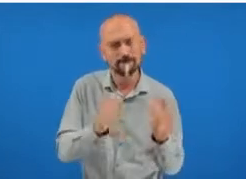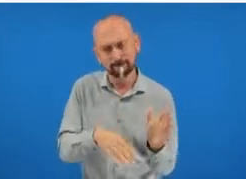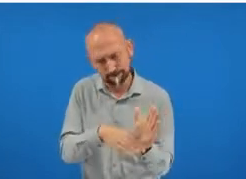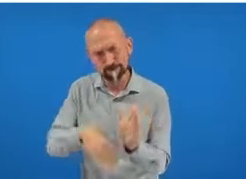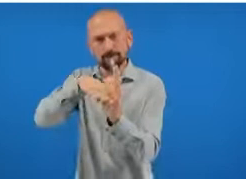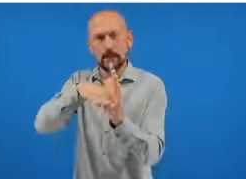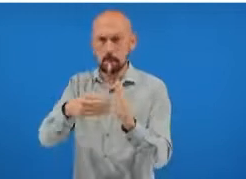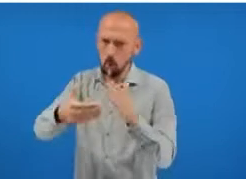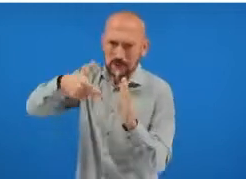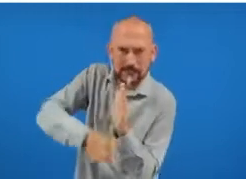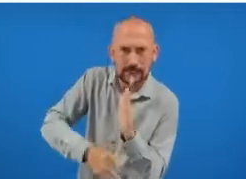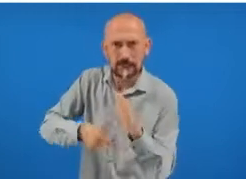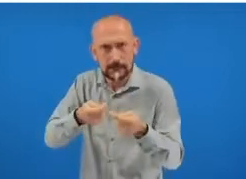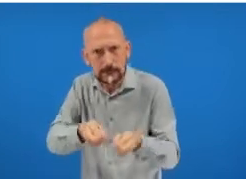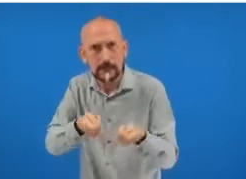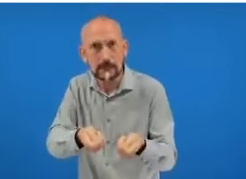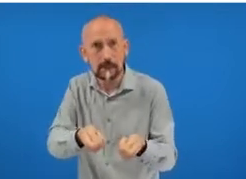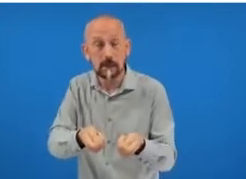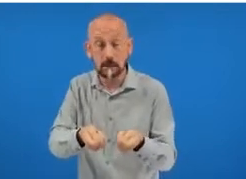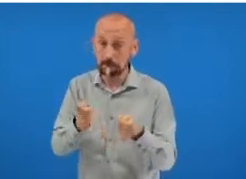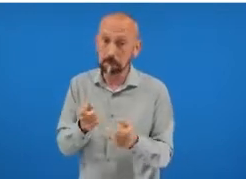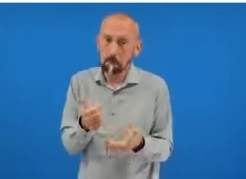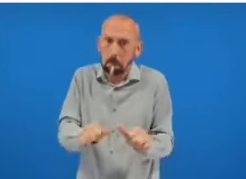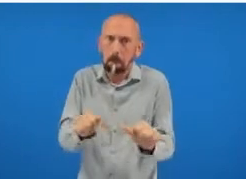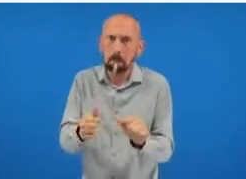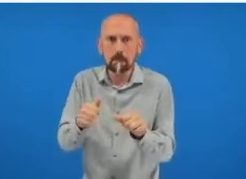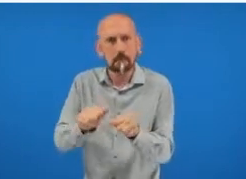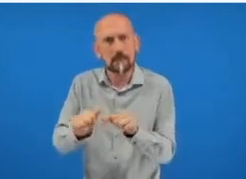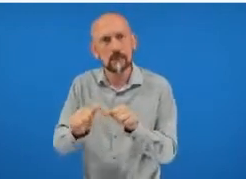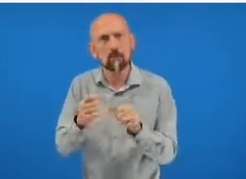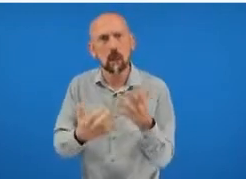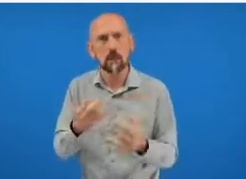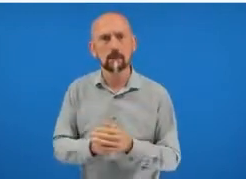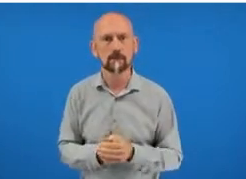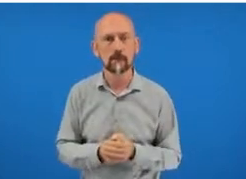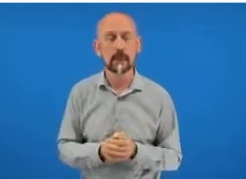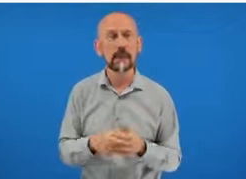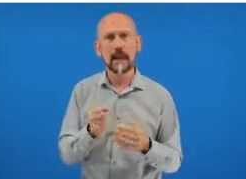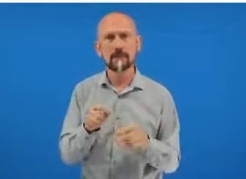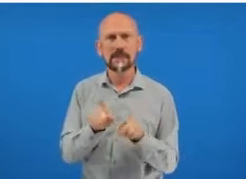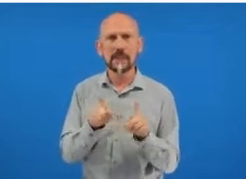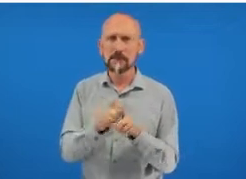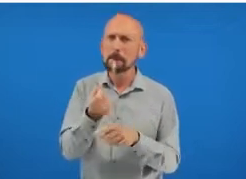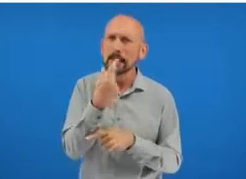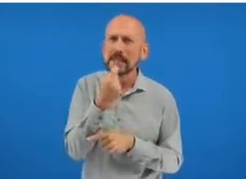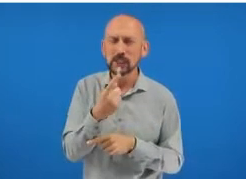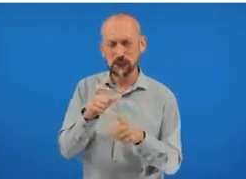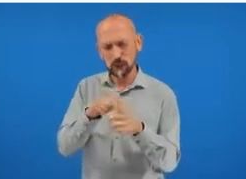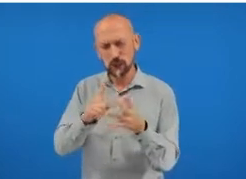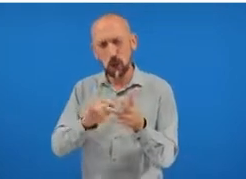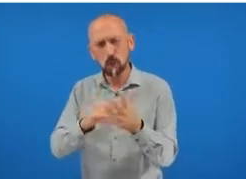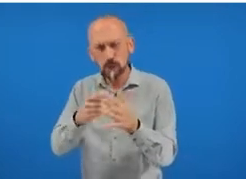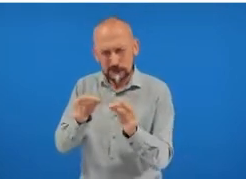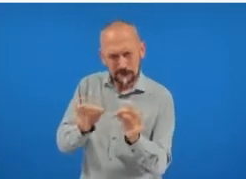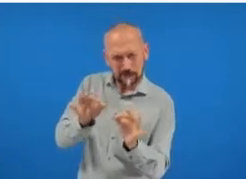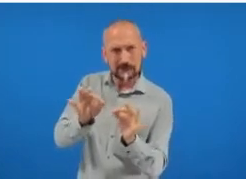And lastly, just like medications, there's a dose response effect. Those services that gave a higher average number of sessions got